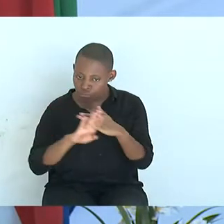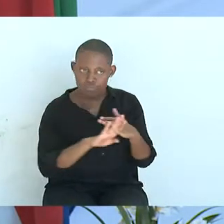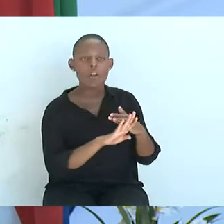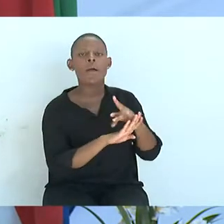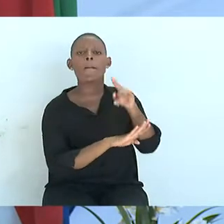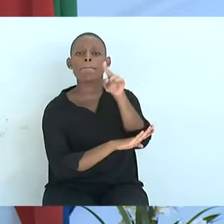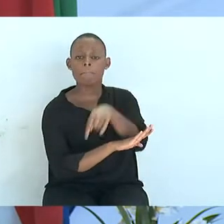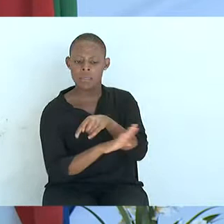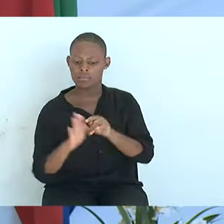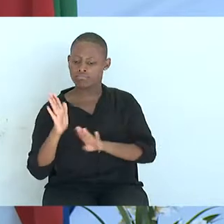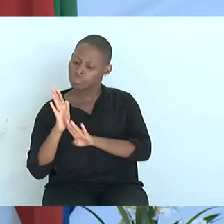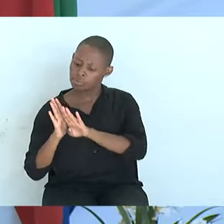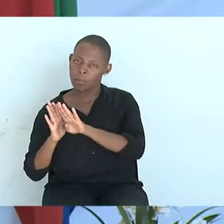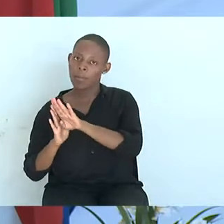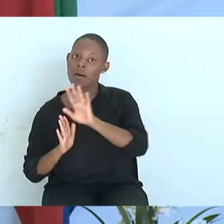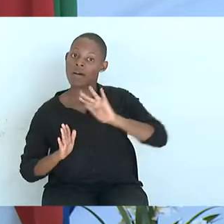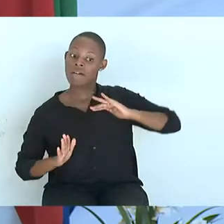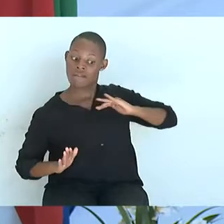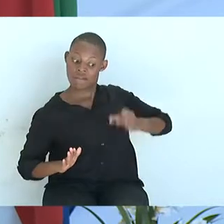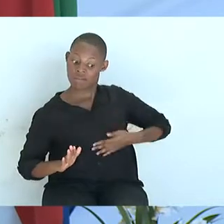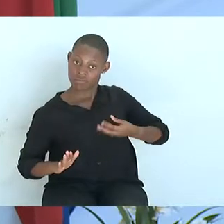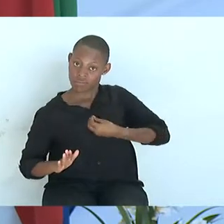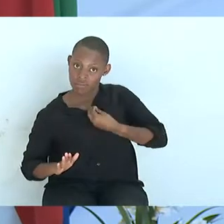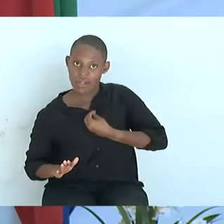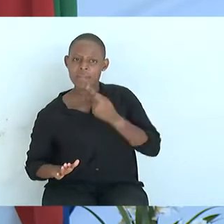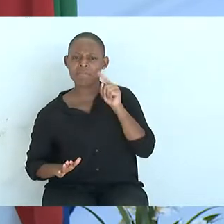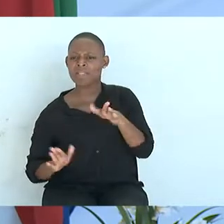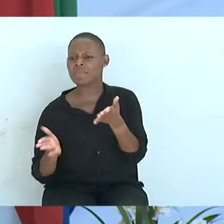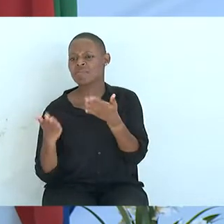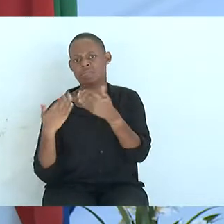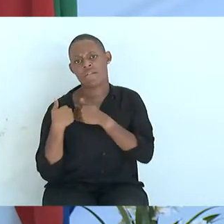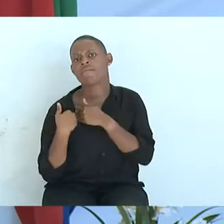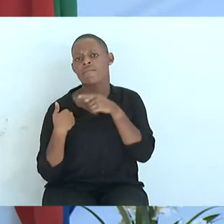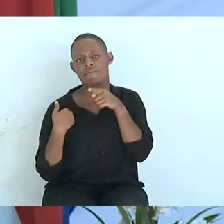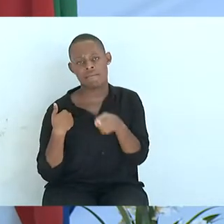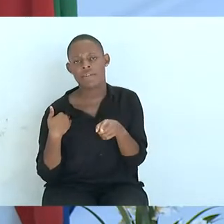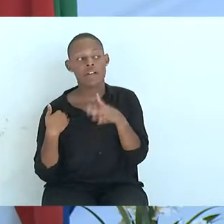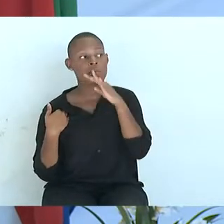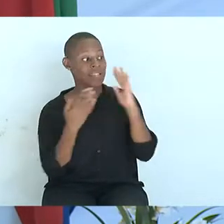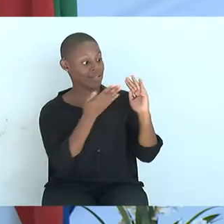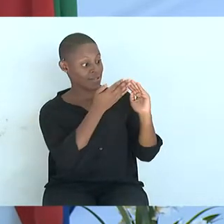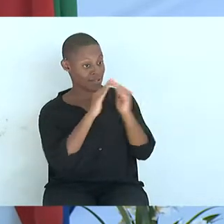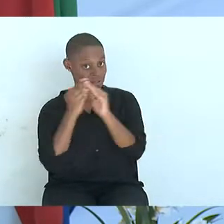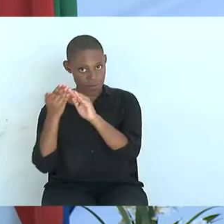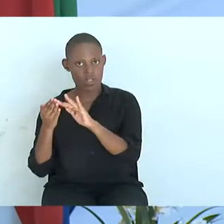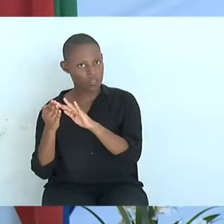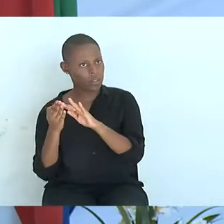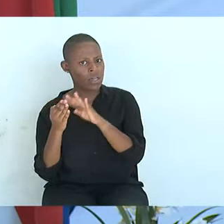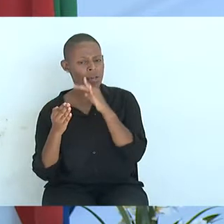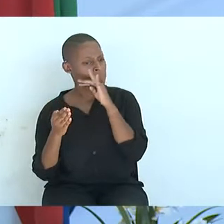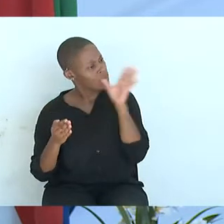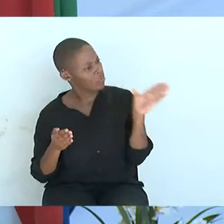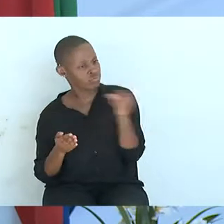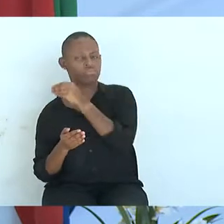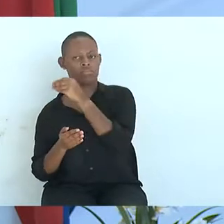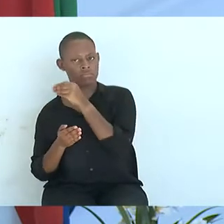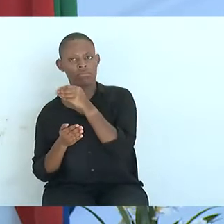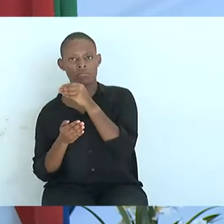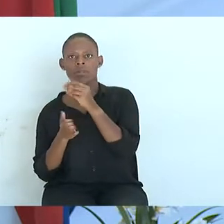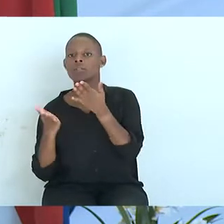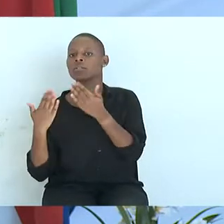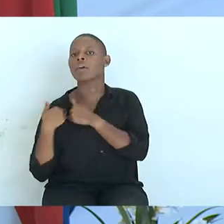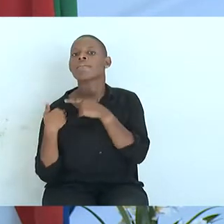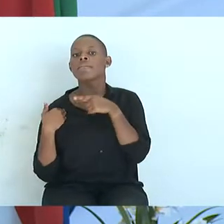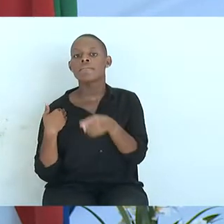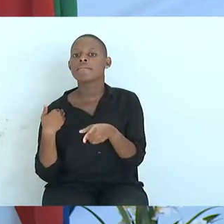if women and youth are safe, the whole of society will be safe. And we want to see health